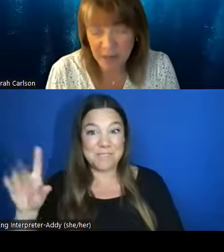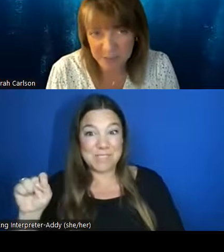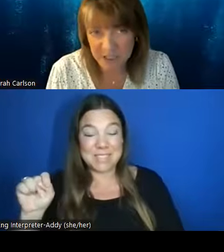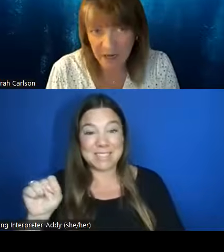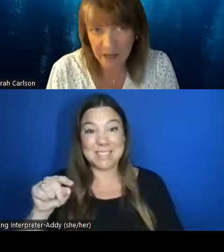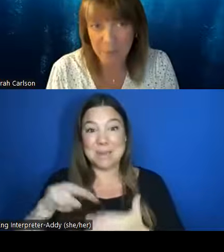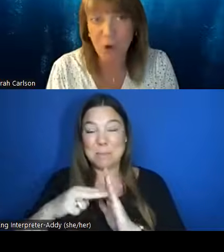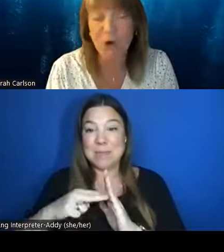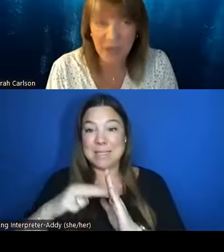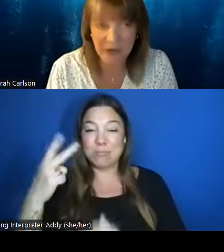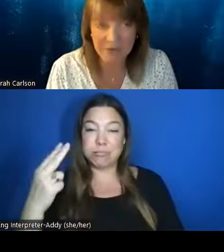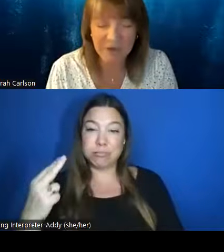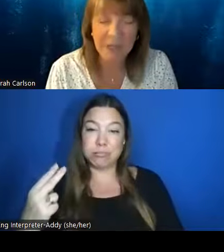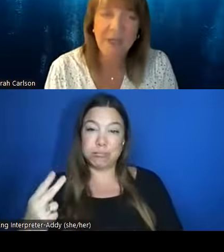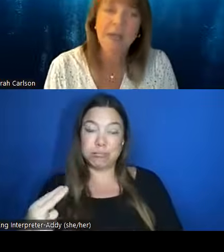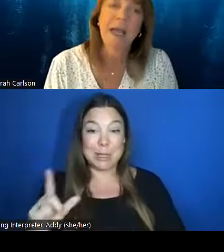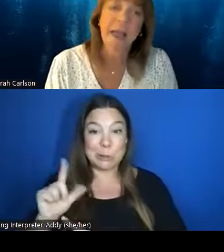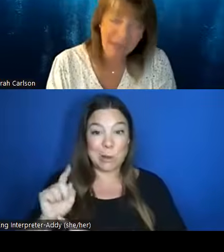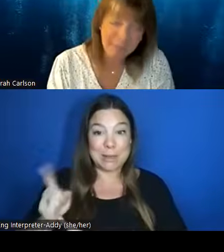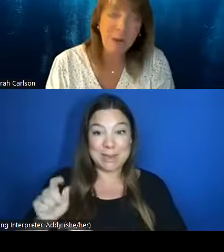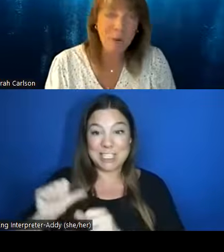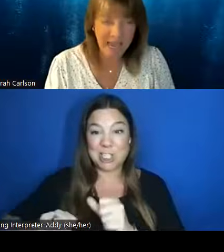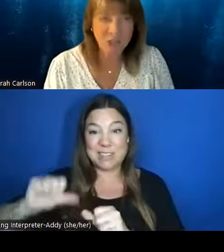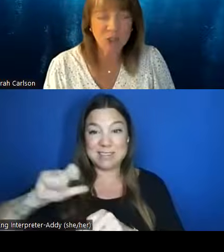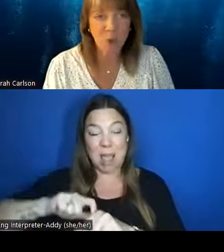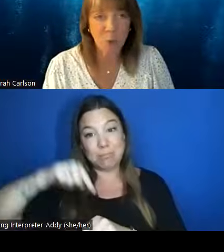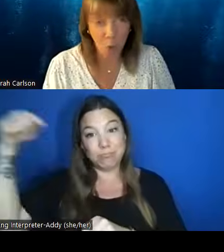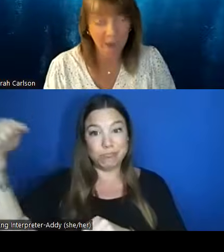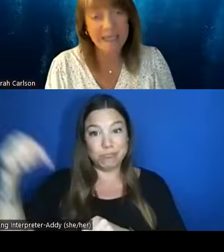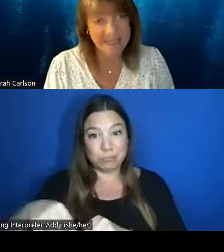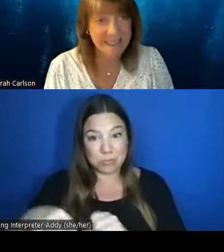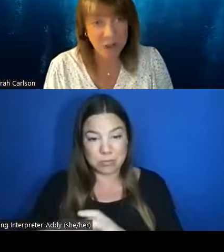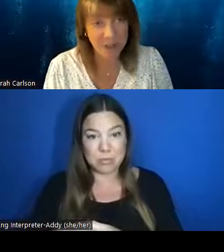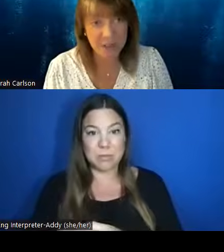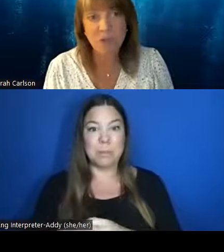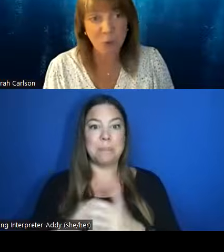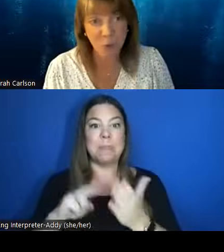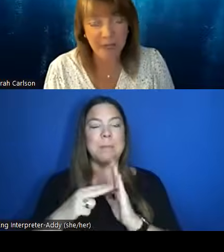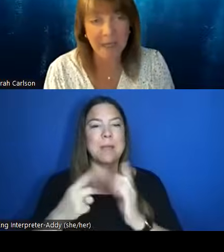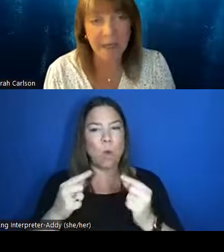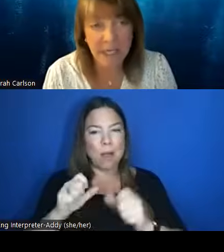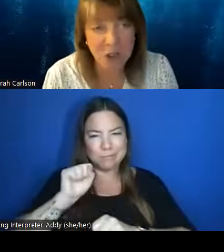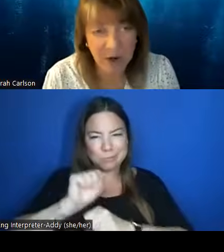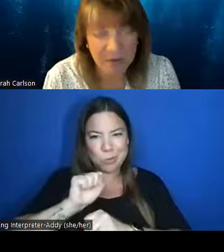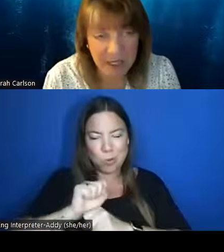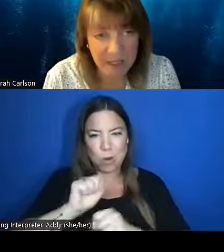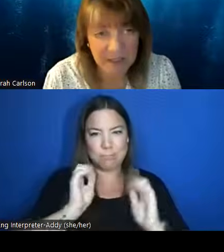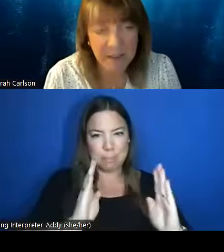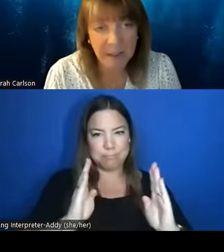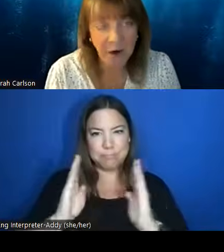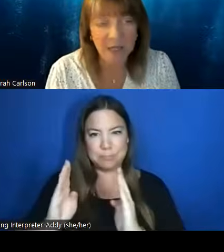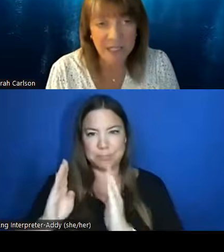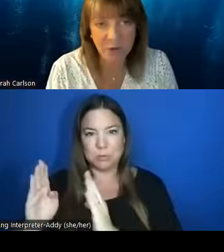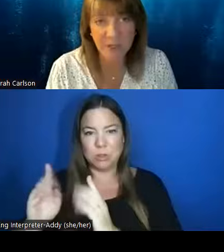of bottom time per dive. And that meant we had to work in stages to rig each of